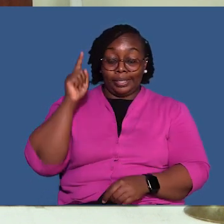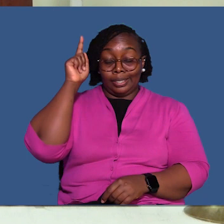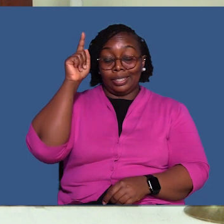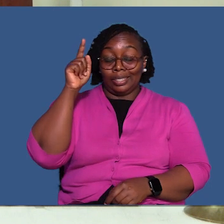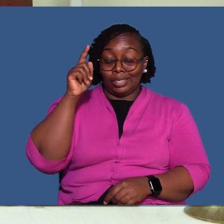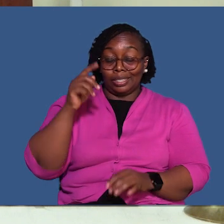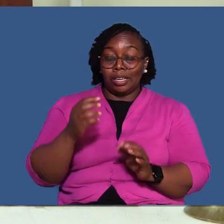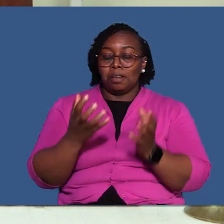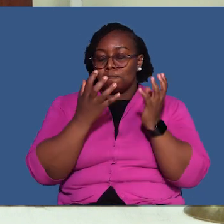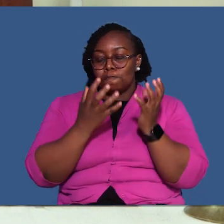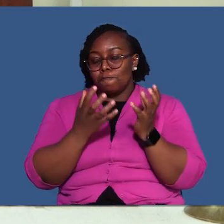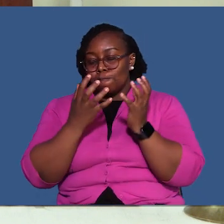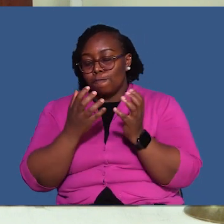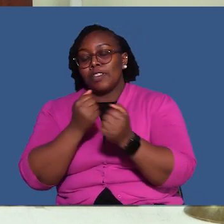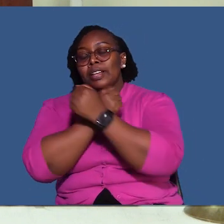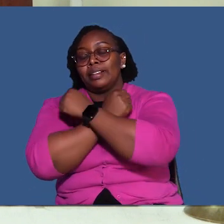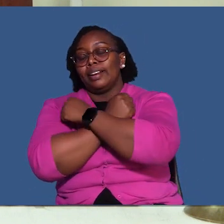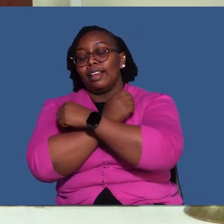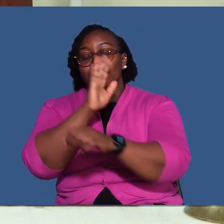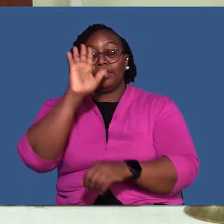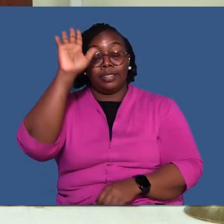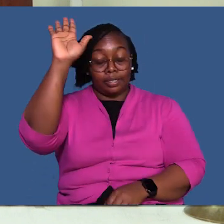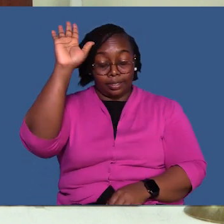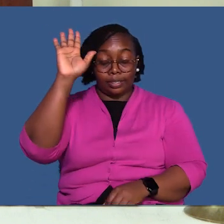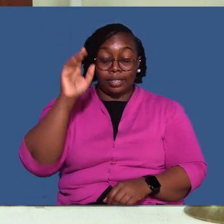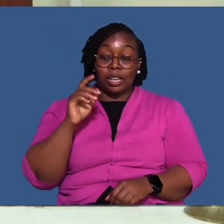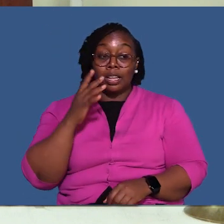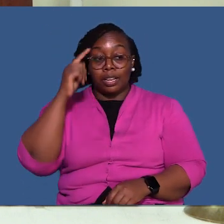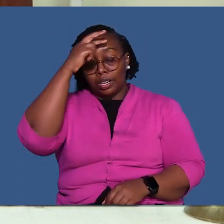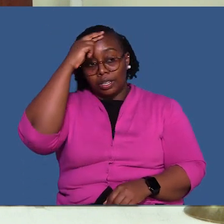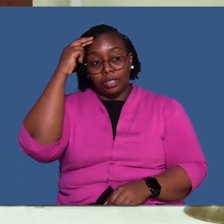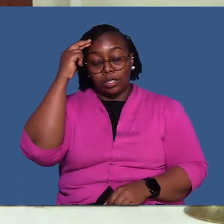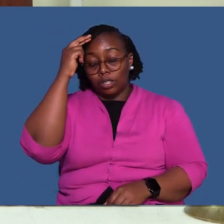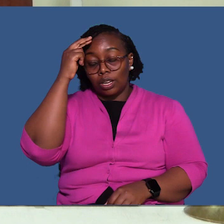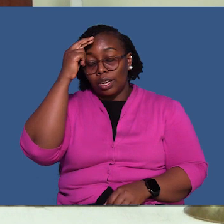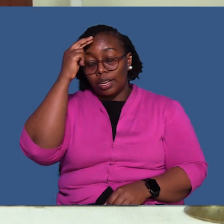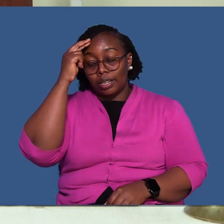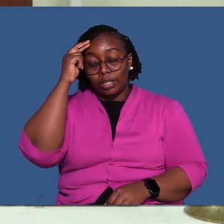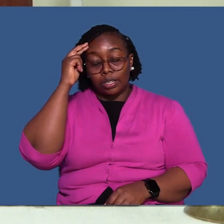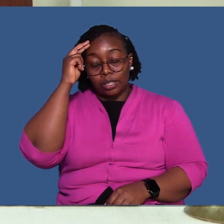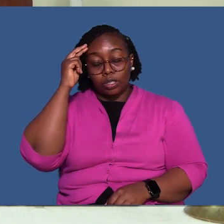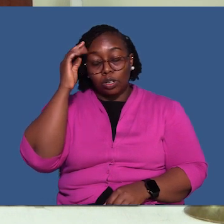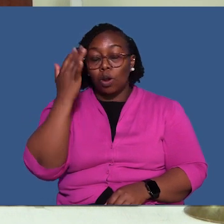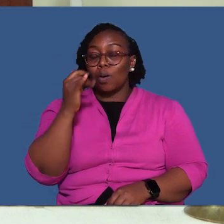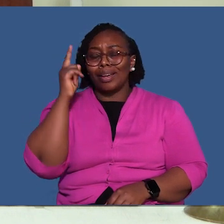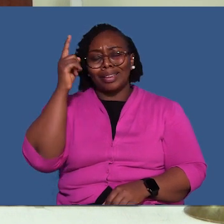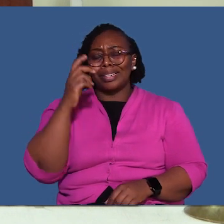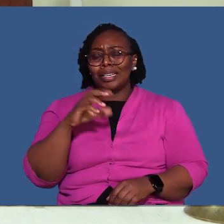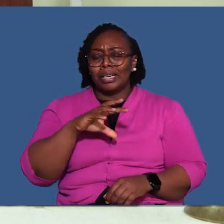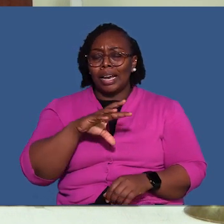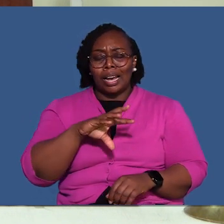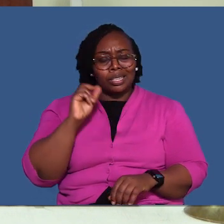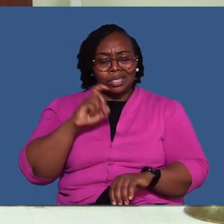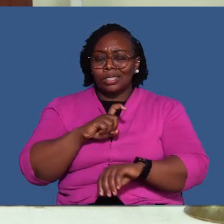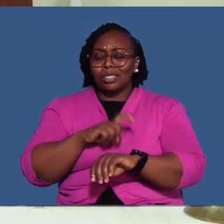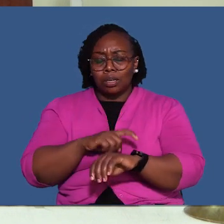carries his love. The reason why he even bothers or takes time to demonstrate